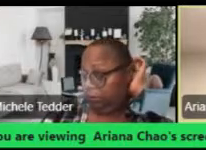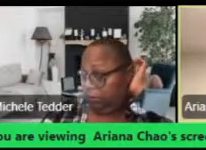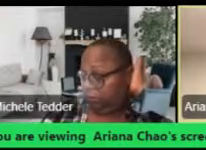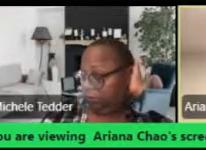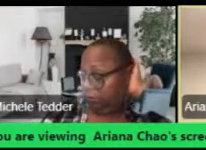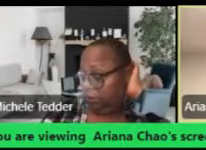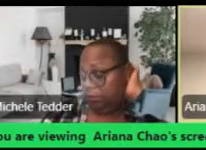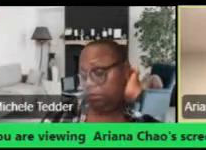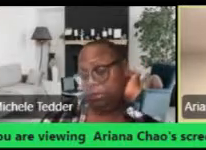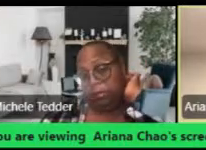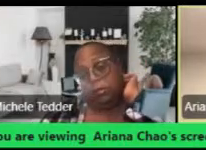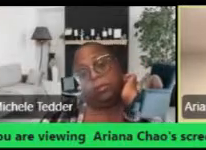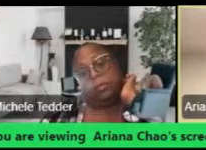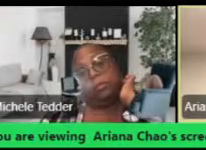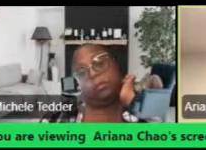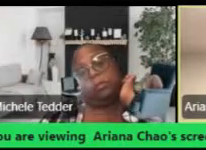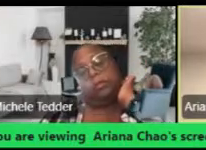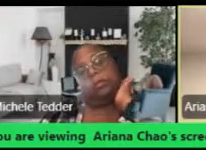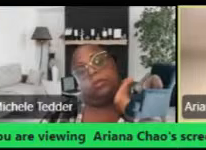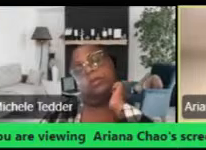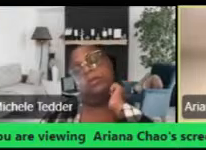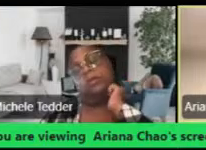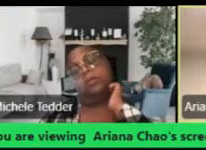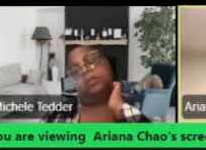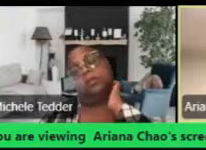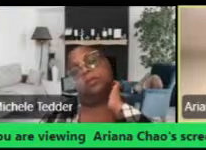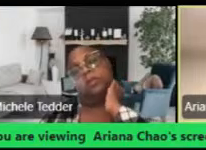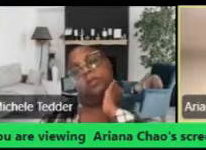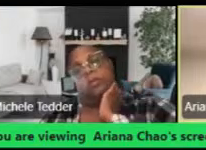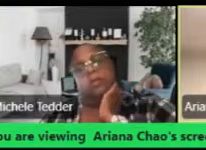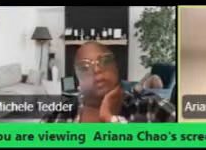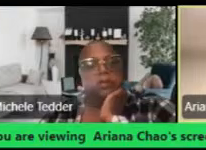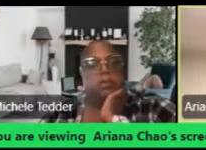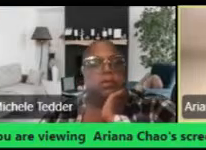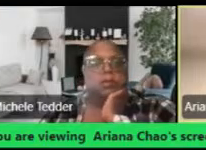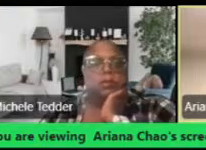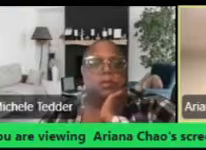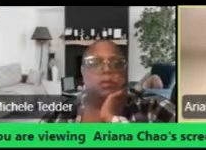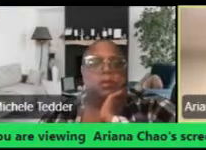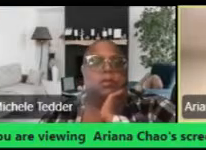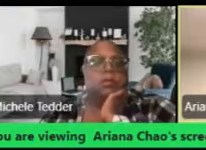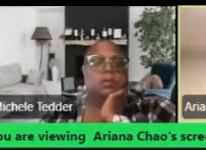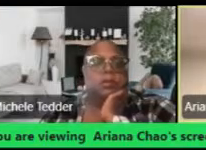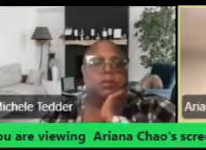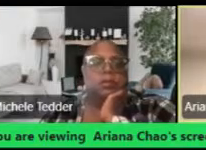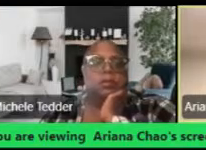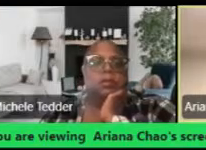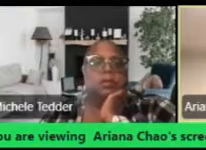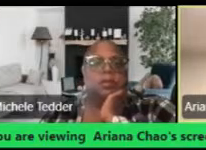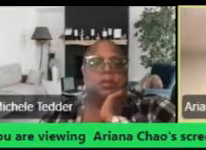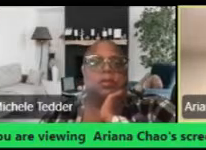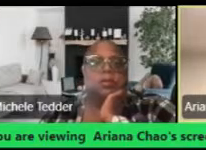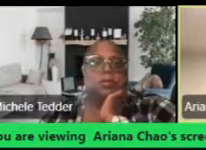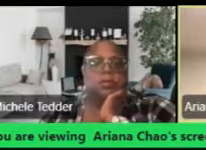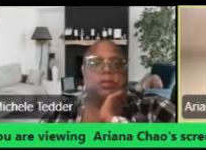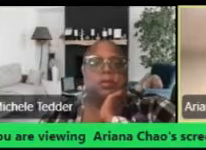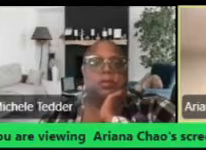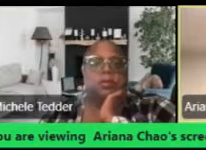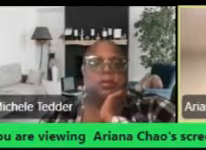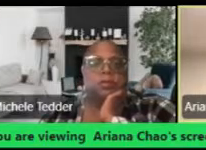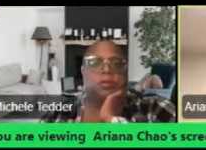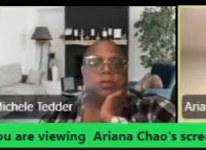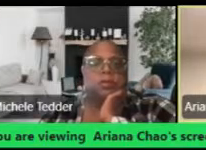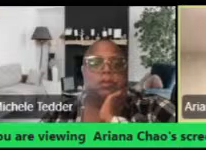some insulin. Whereas if we orally ingest glucose, you can see here that it not